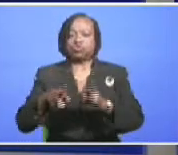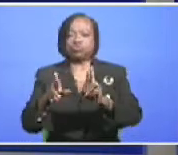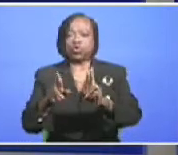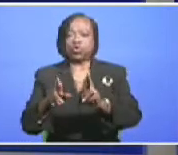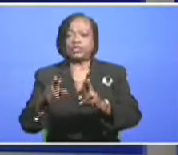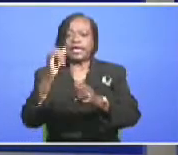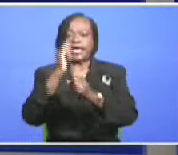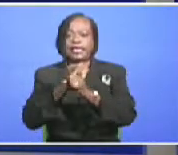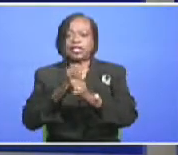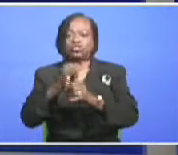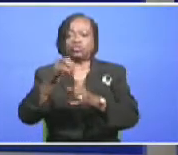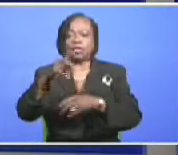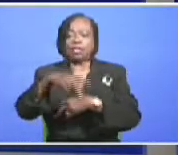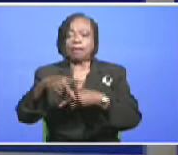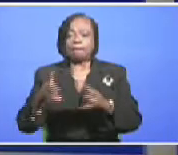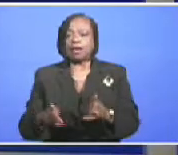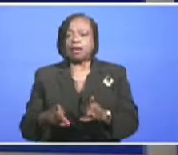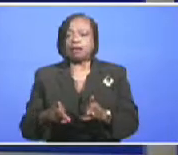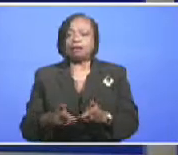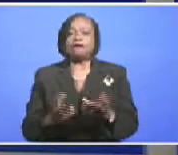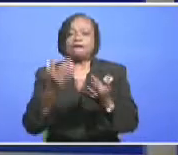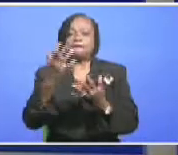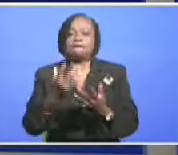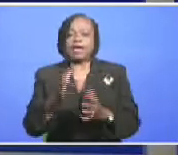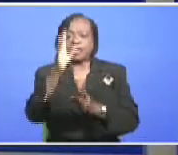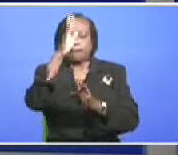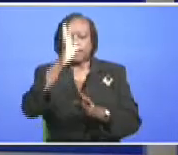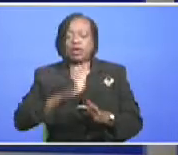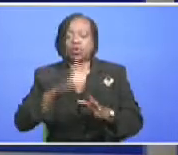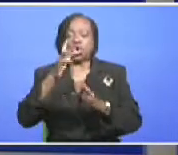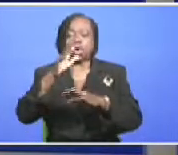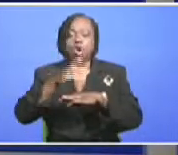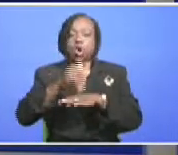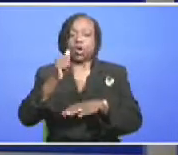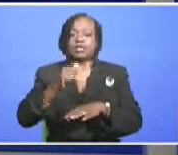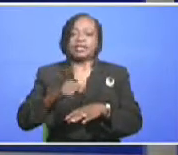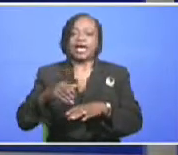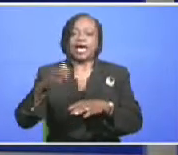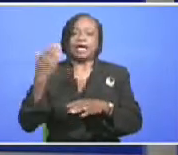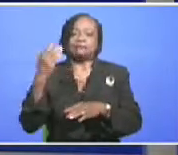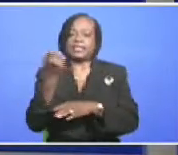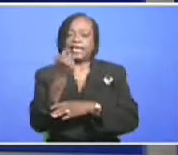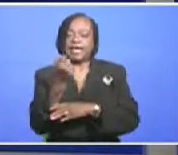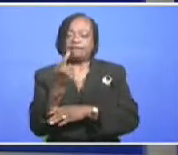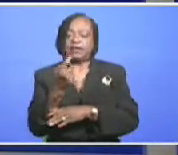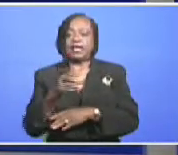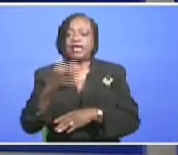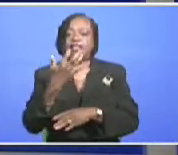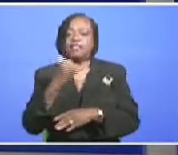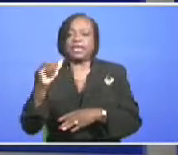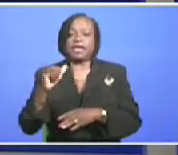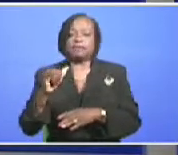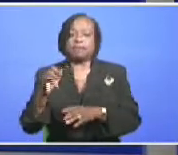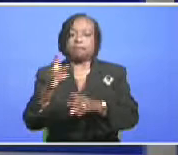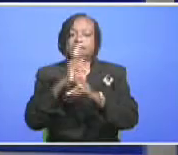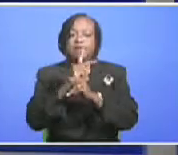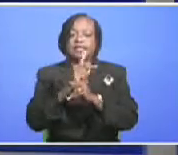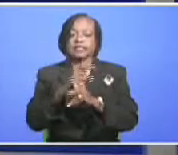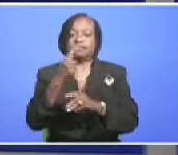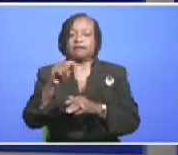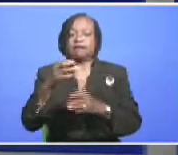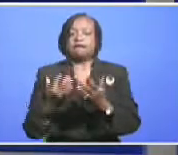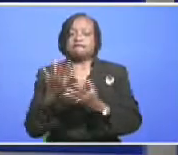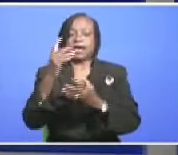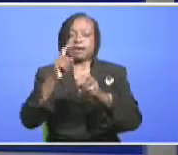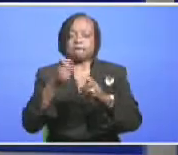called to battle that fire shortly after 11 p.m. They were able to contain the fire and prevent it from spreading, fortunately.